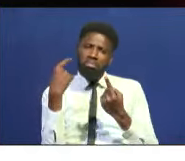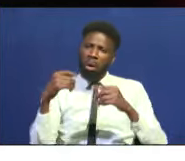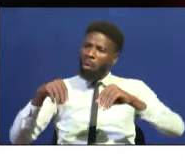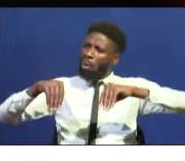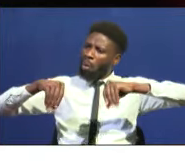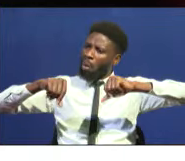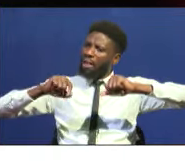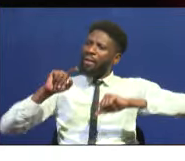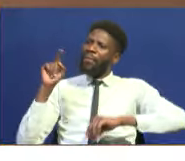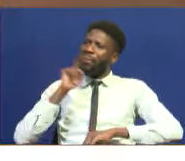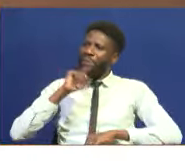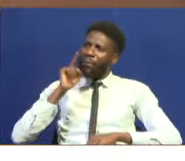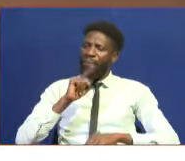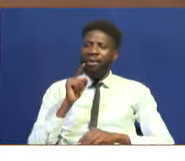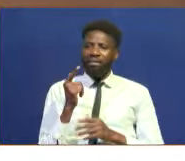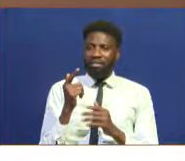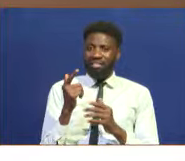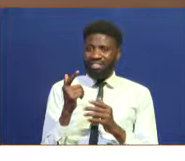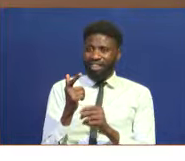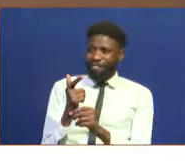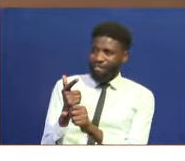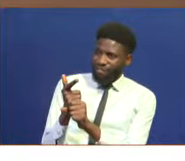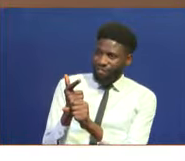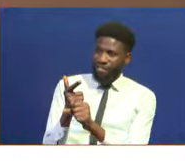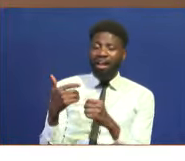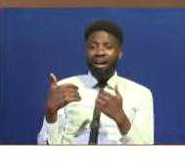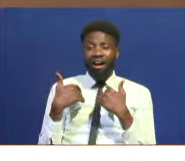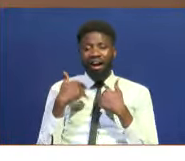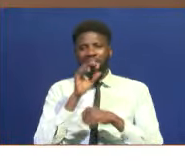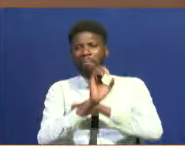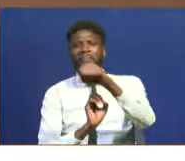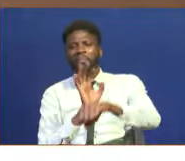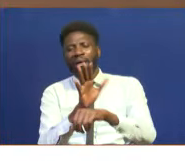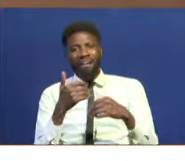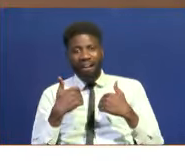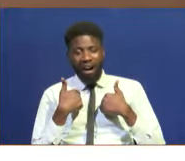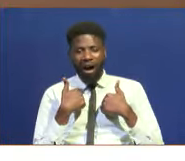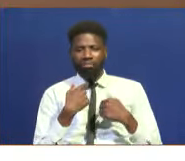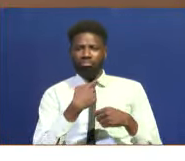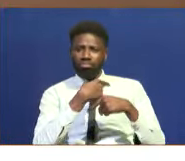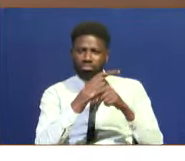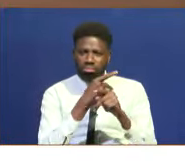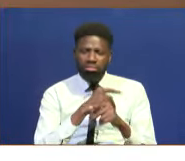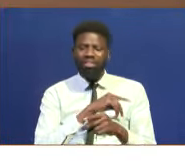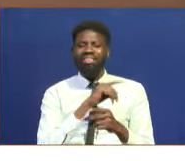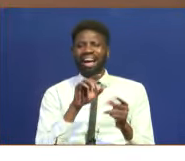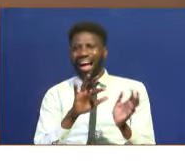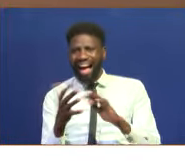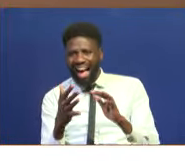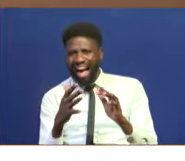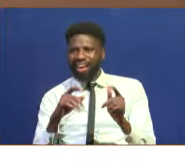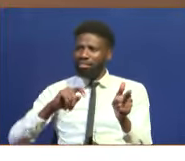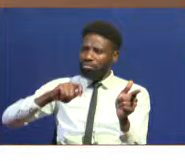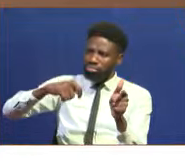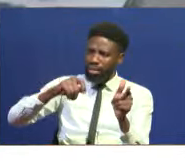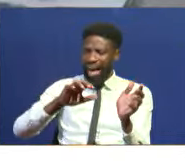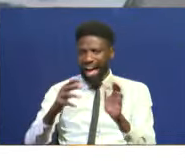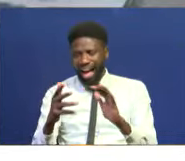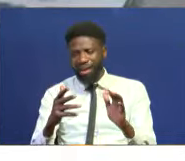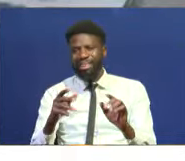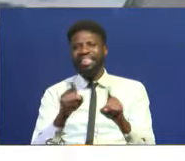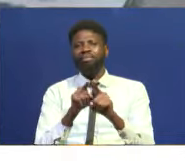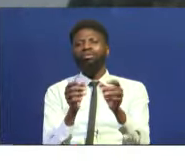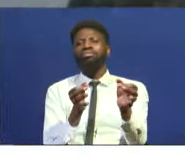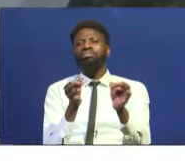quality films, both in terms of production value and narratives. So this actually works in